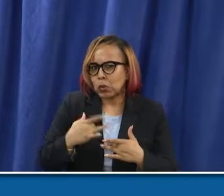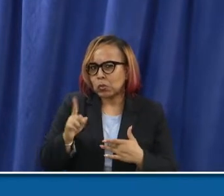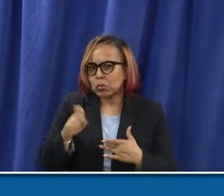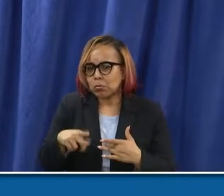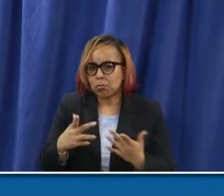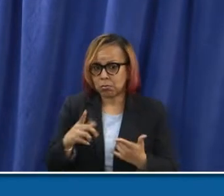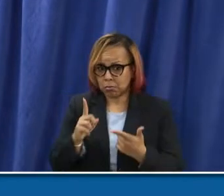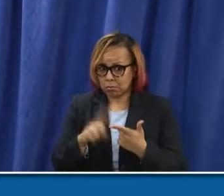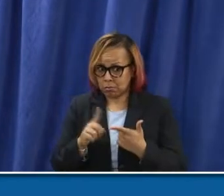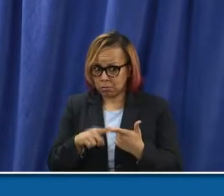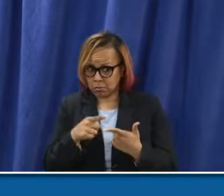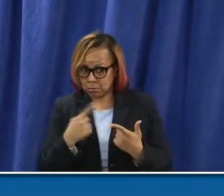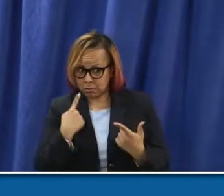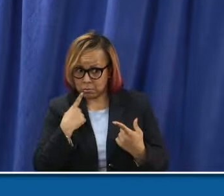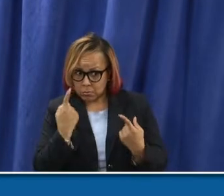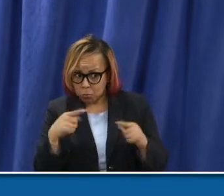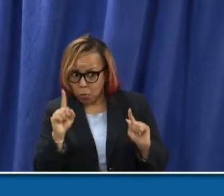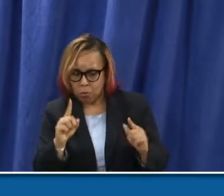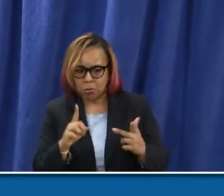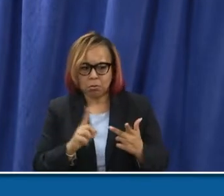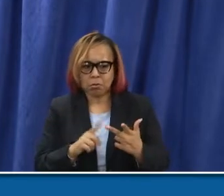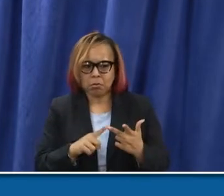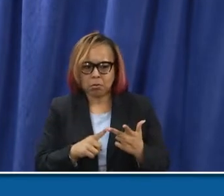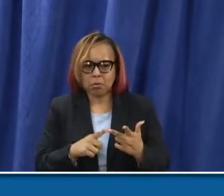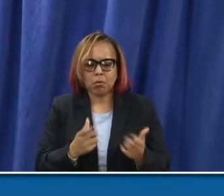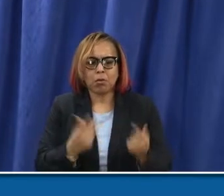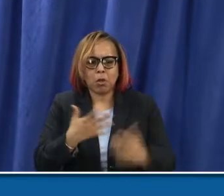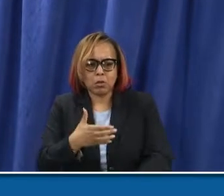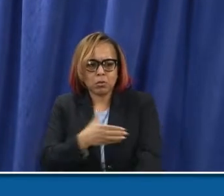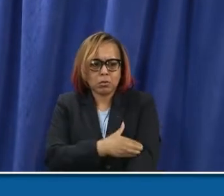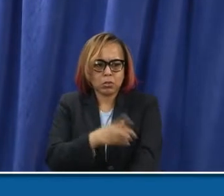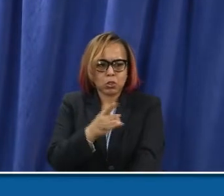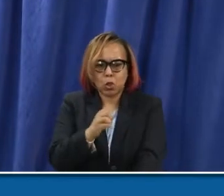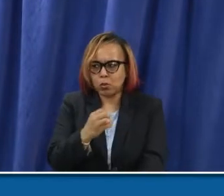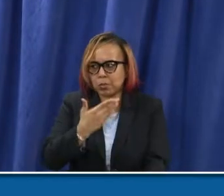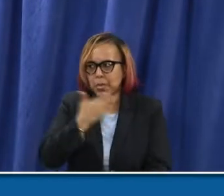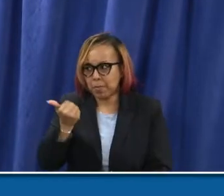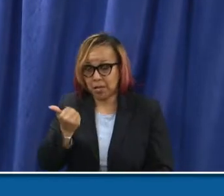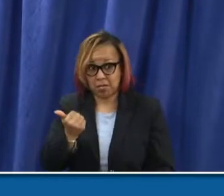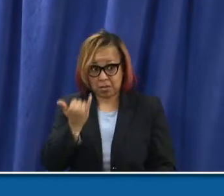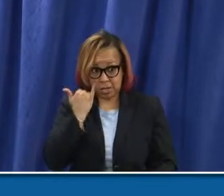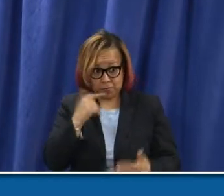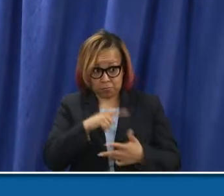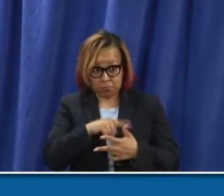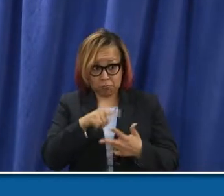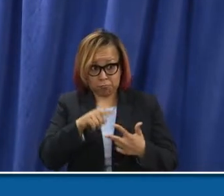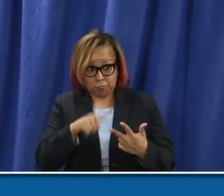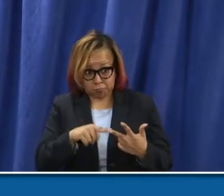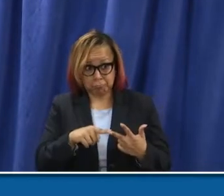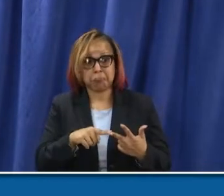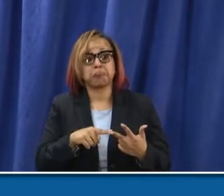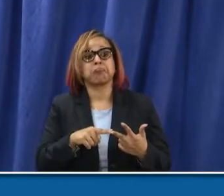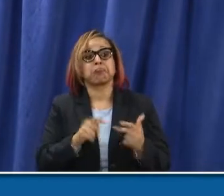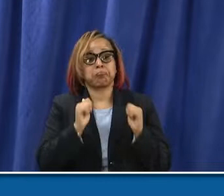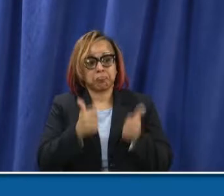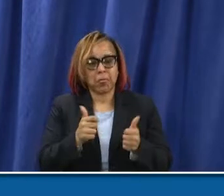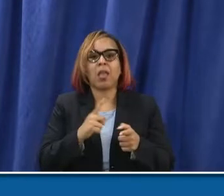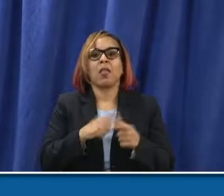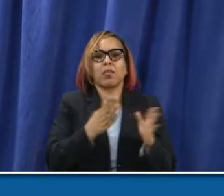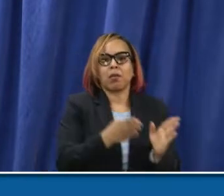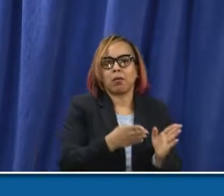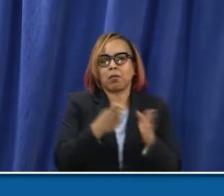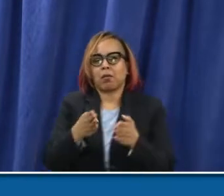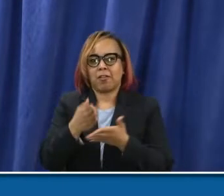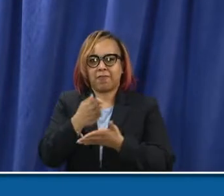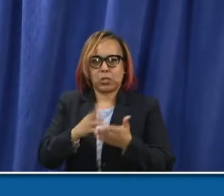does the vaccine seem to work, and looking to see what dose may be best. If that goes well in the few dozen volunteers, you move to a phase